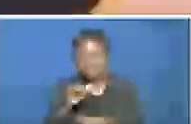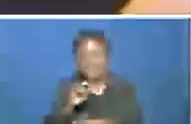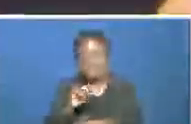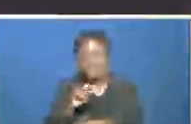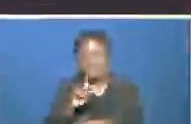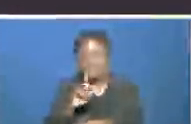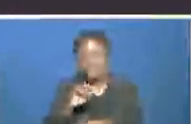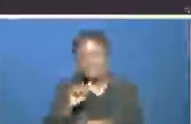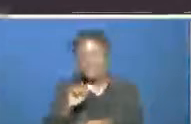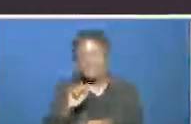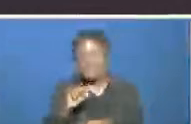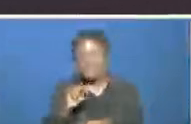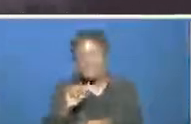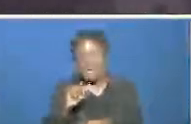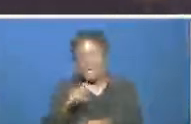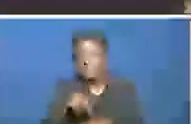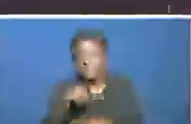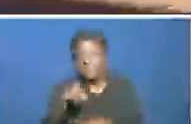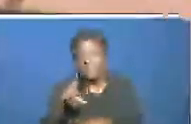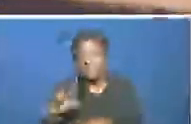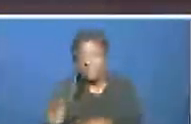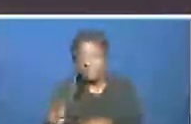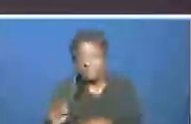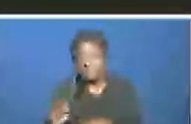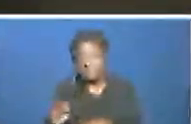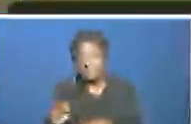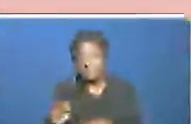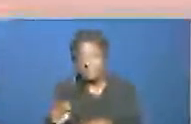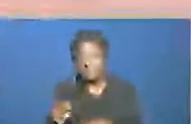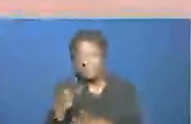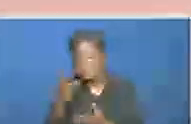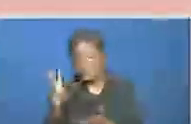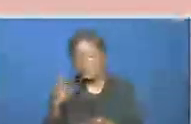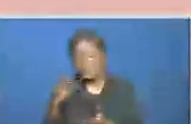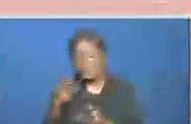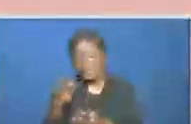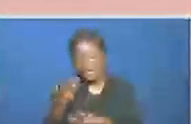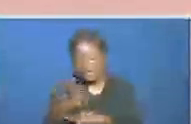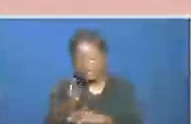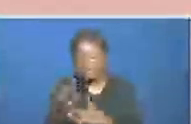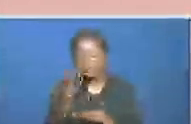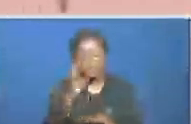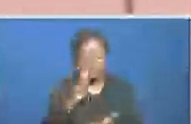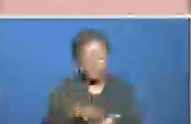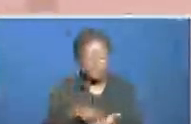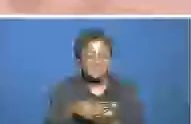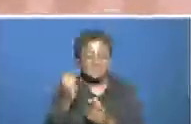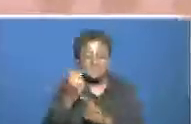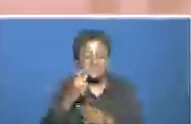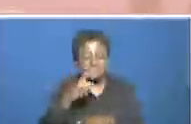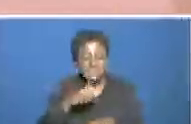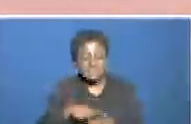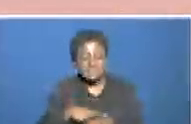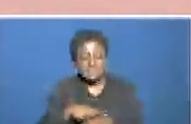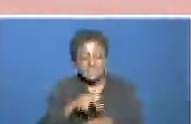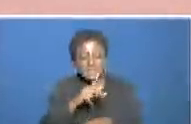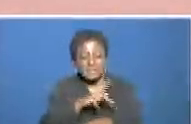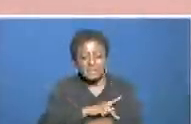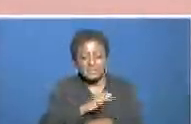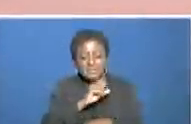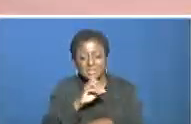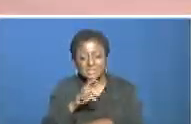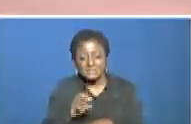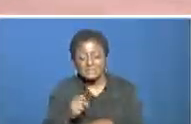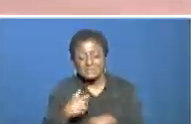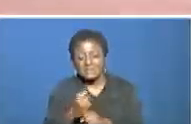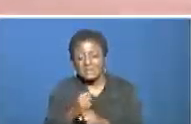off a 25-57 season, the worst season since 1985-86. The Pacers made the NBA playoffs